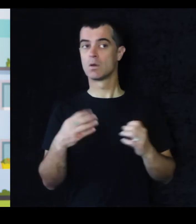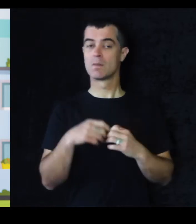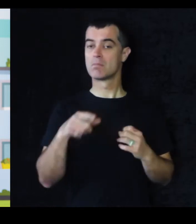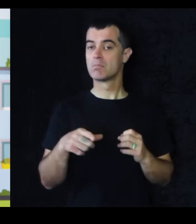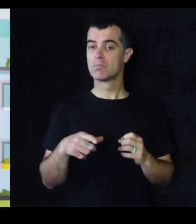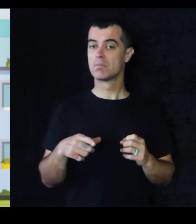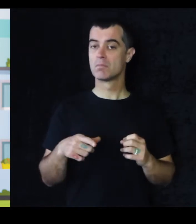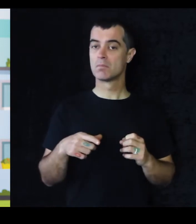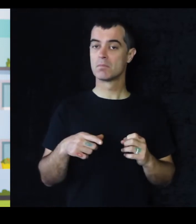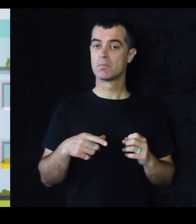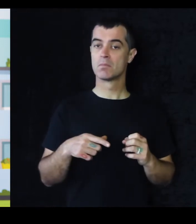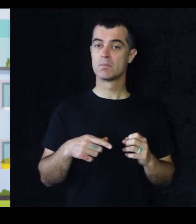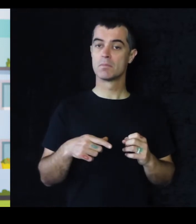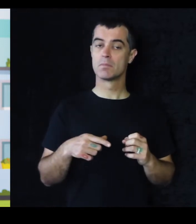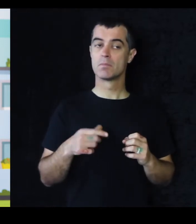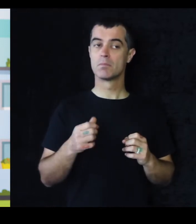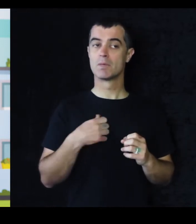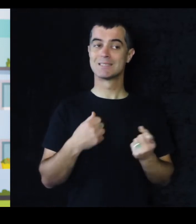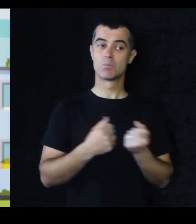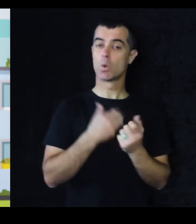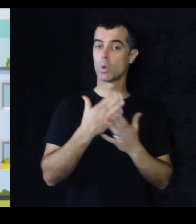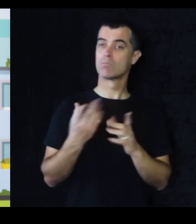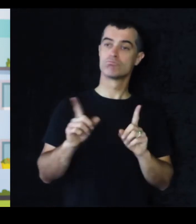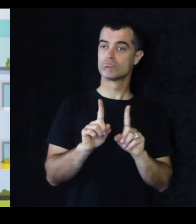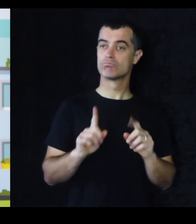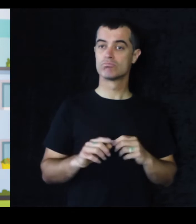them and my support worker,